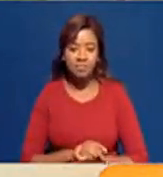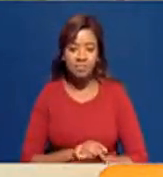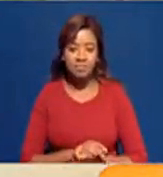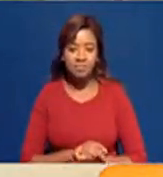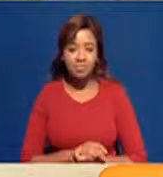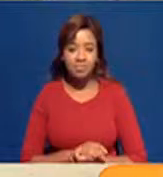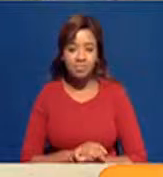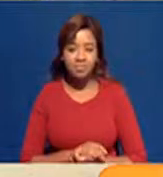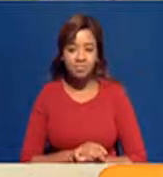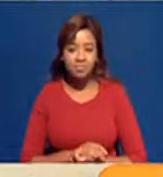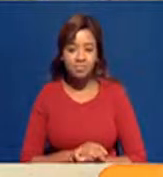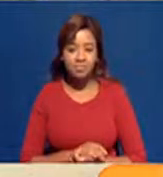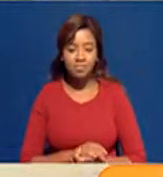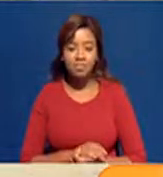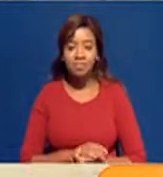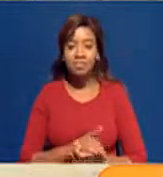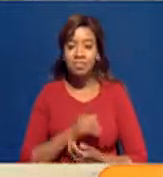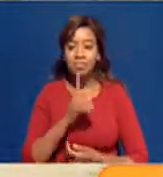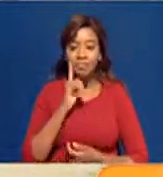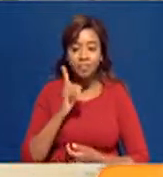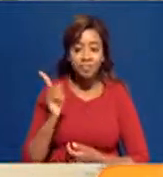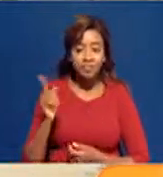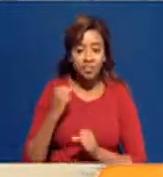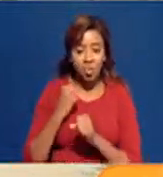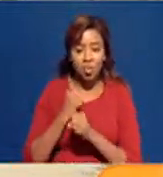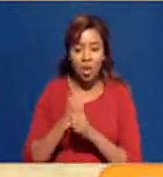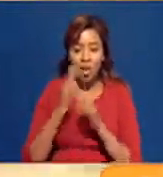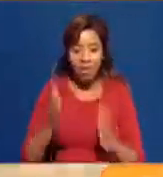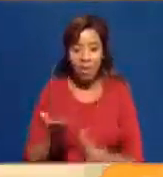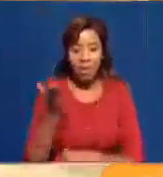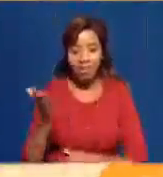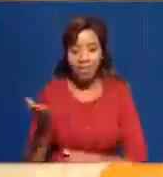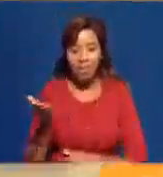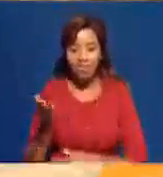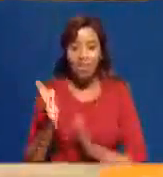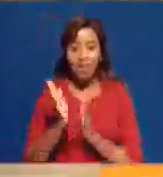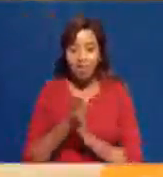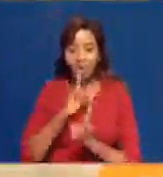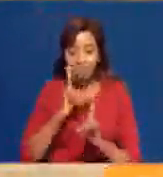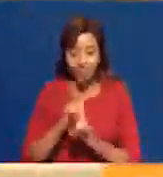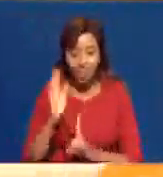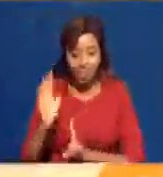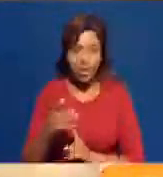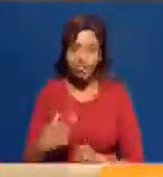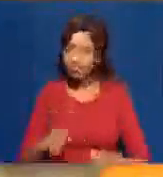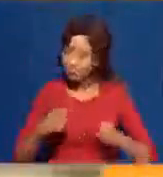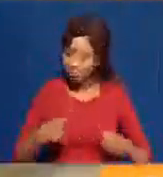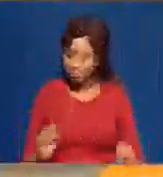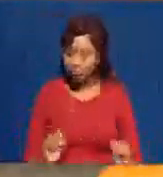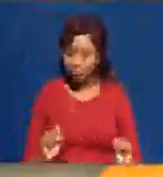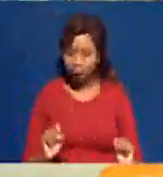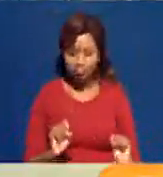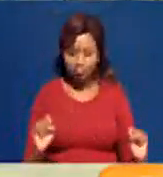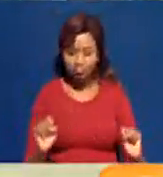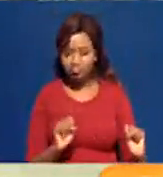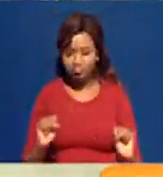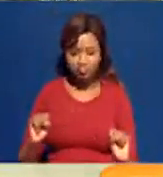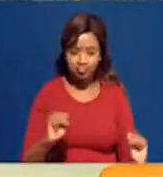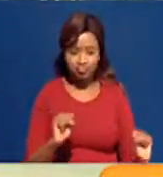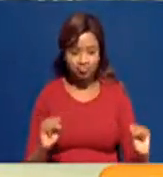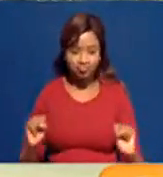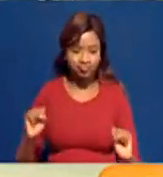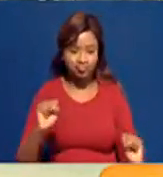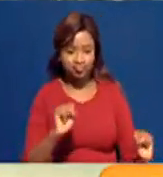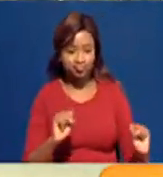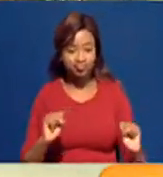Bernard Gadungu, one of Waithera's farm worker, together with his brother, rushed the order to the client